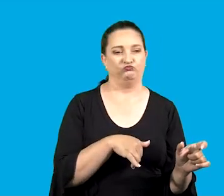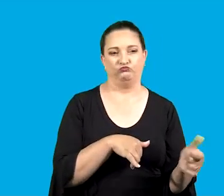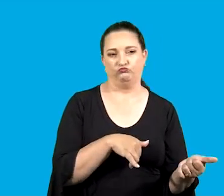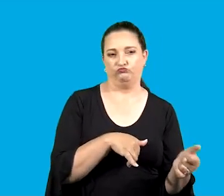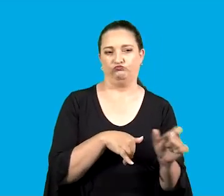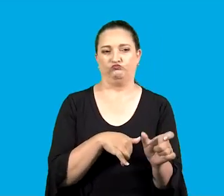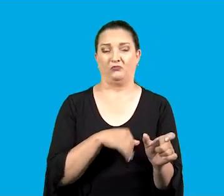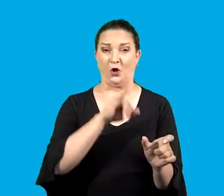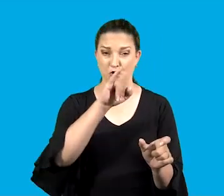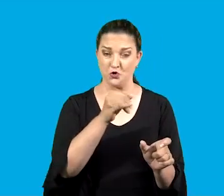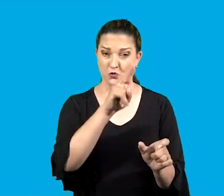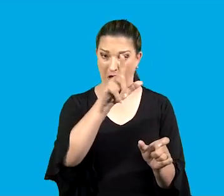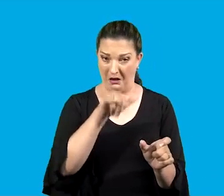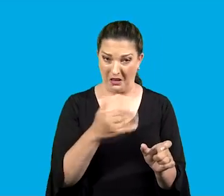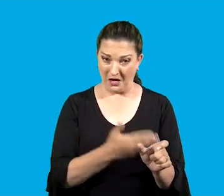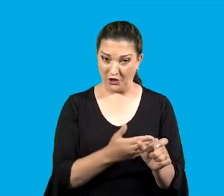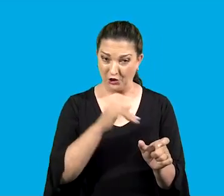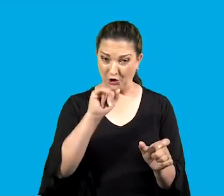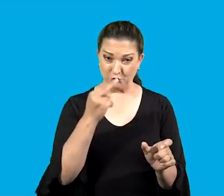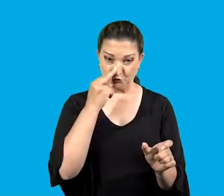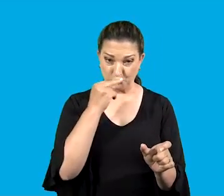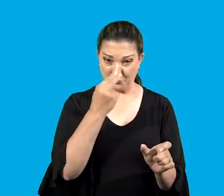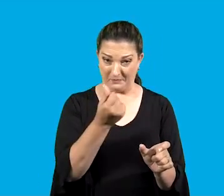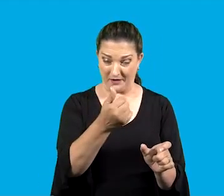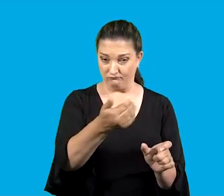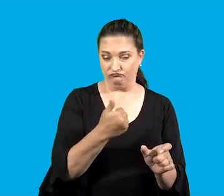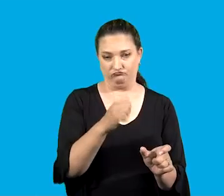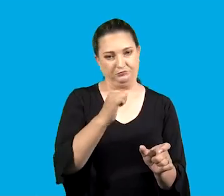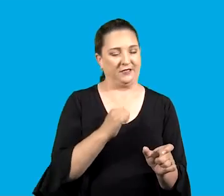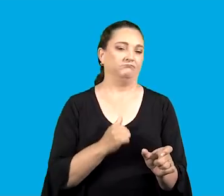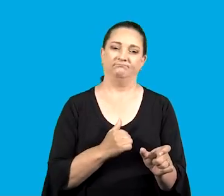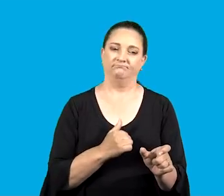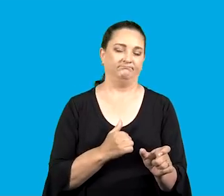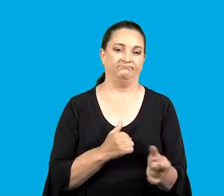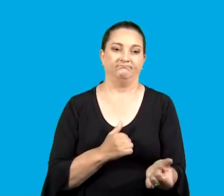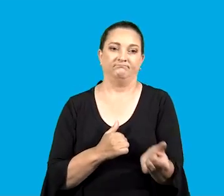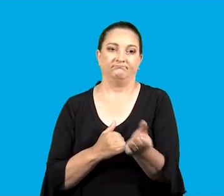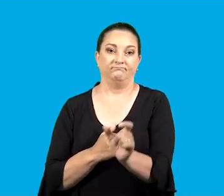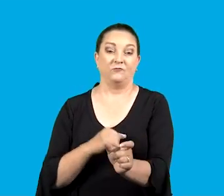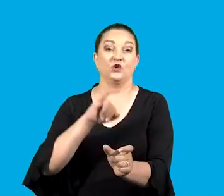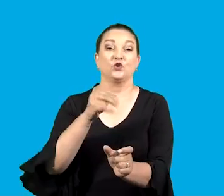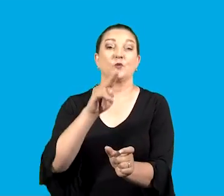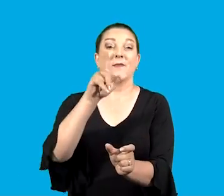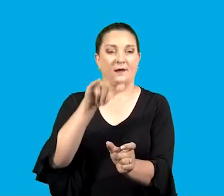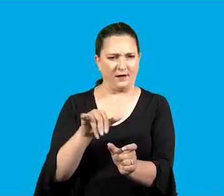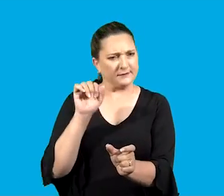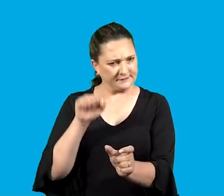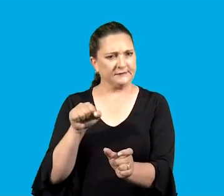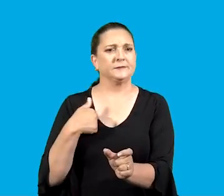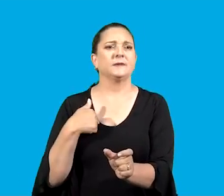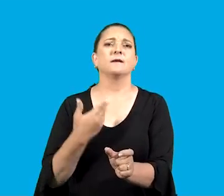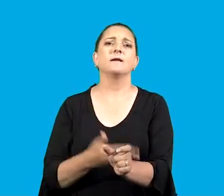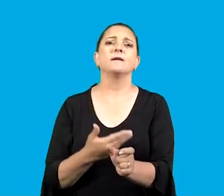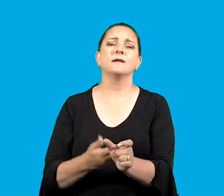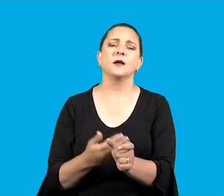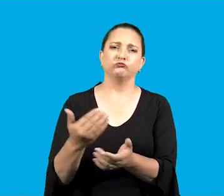here. If I sell in July, I cannot collect in June. So there's nothing here. If I sell in July, I can